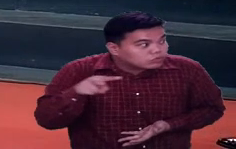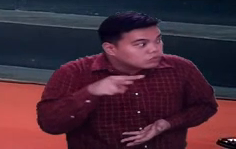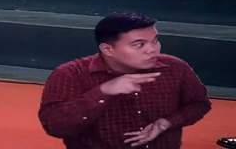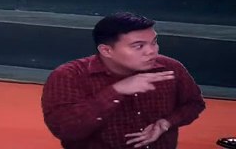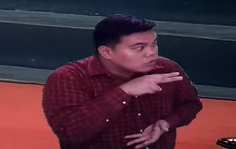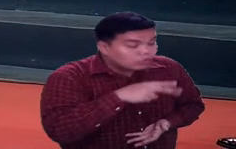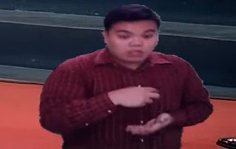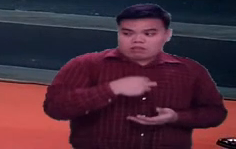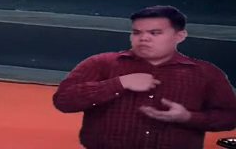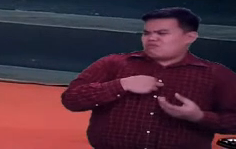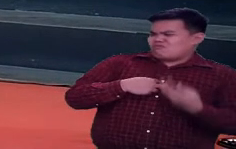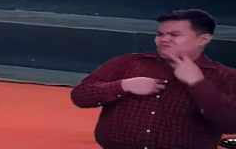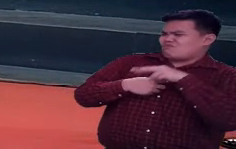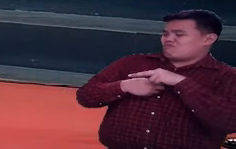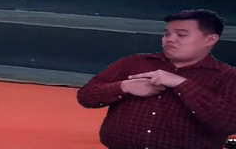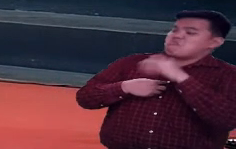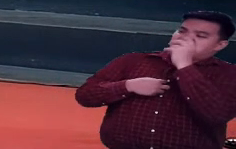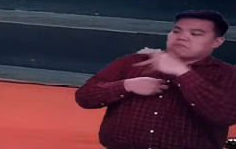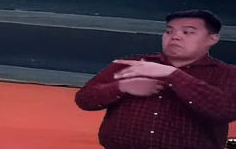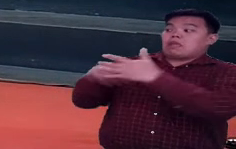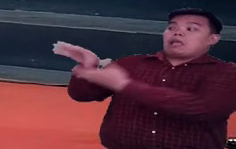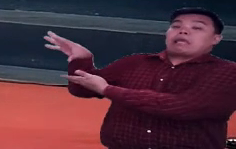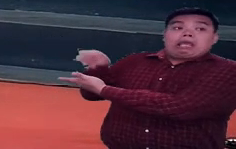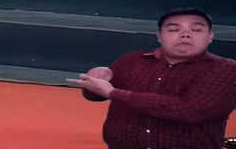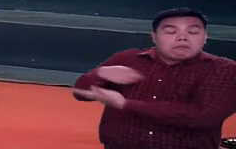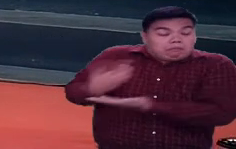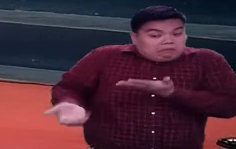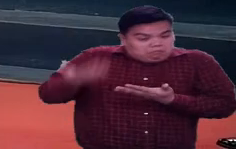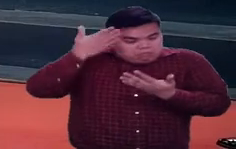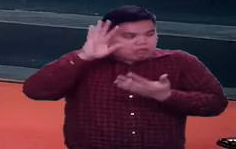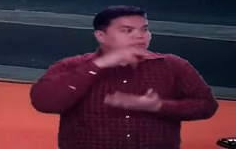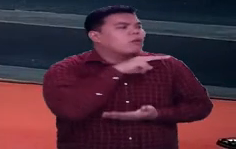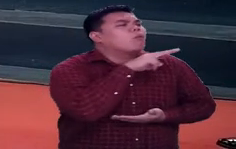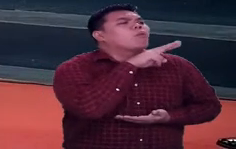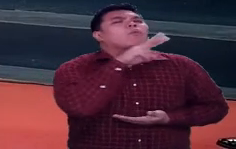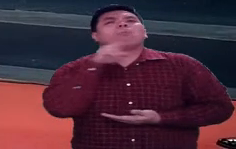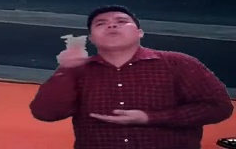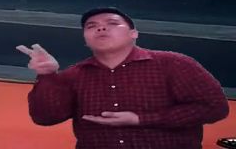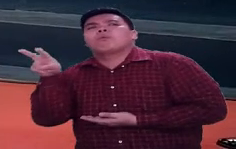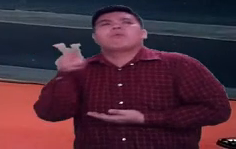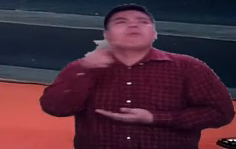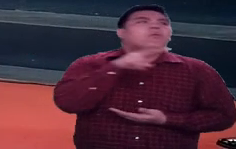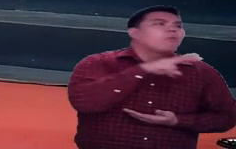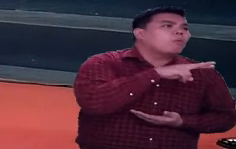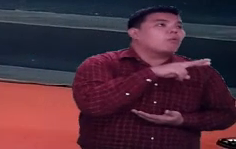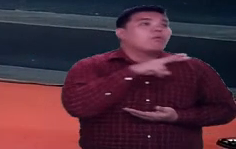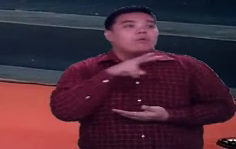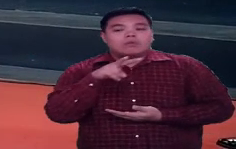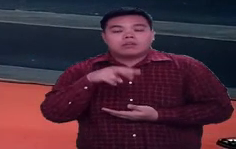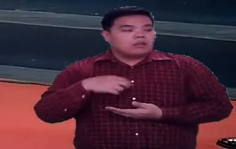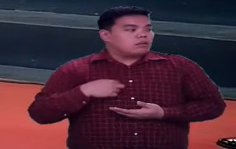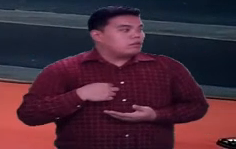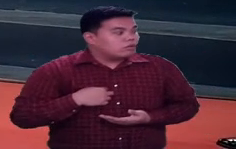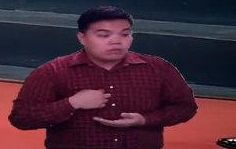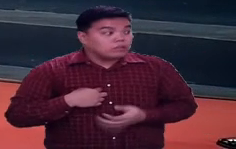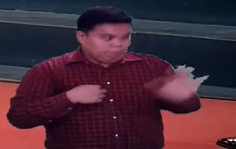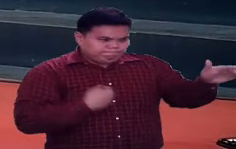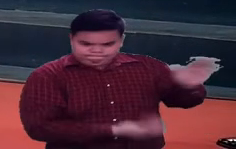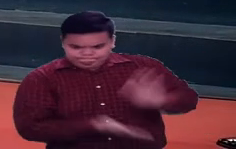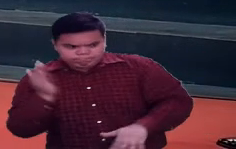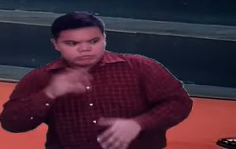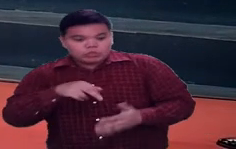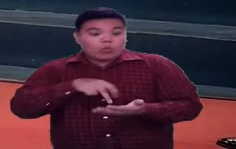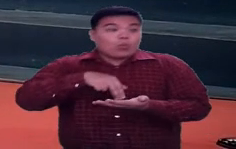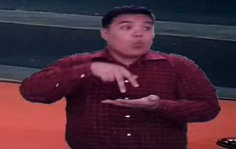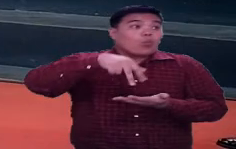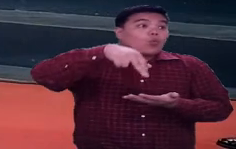So guess what I did? I looked around. I don't know what I was looking for, but... So all of a sudden he says, let's go. We walked across the